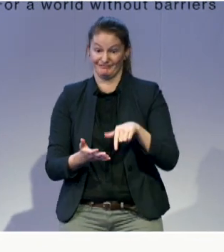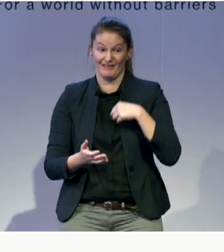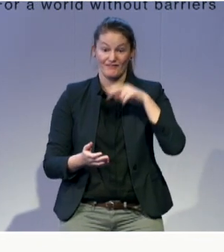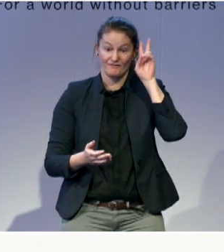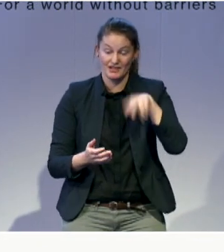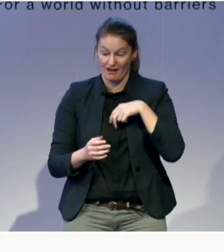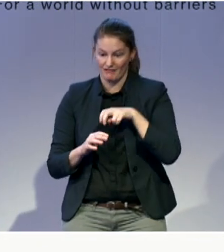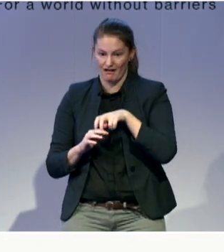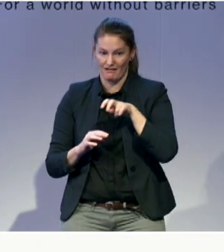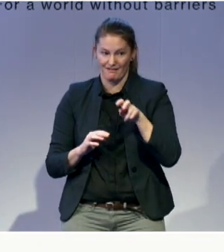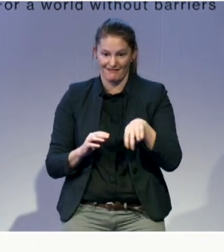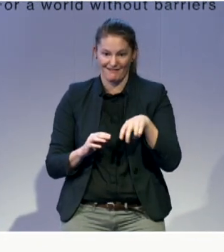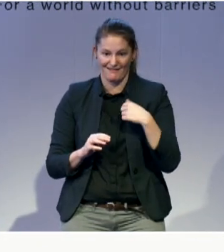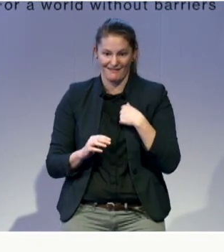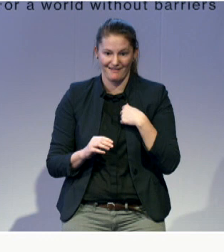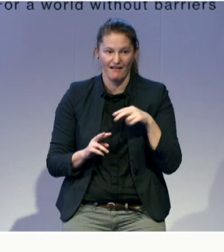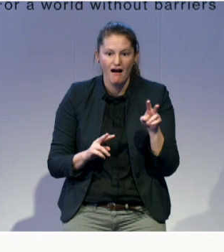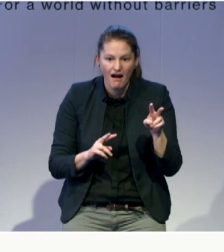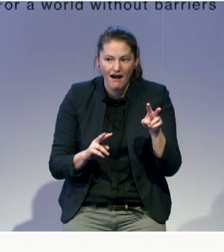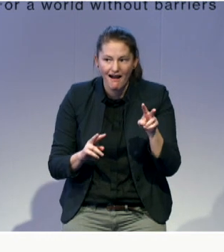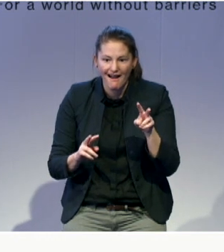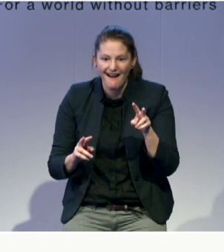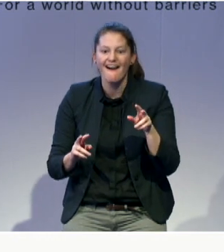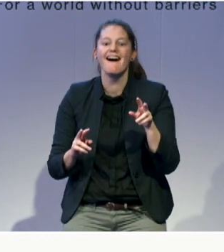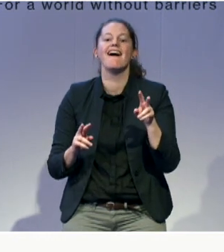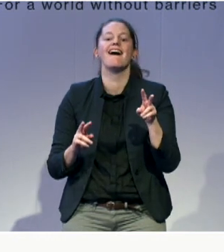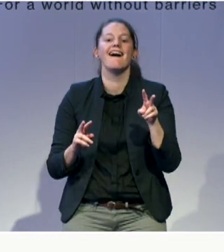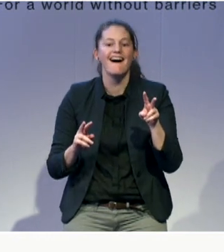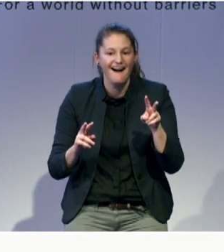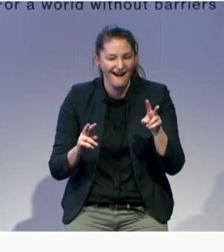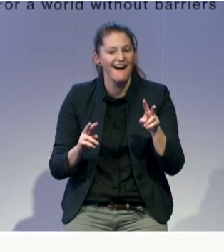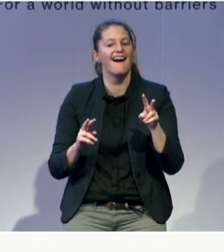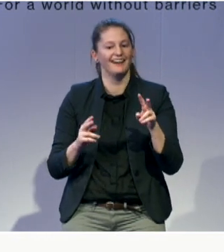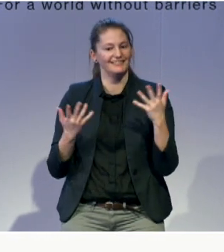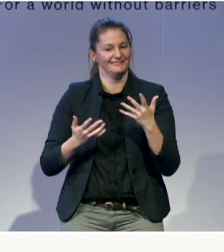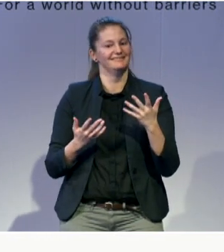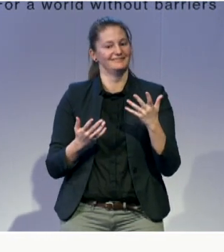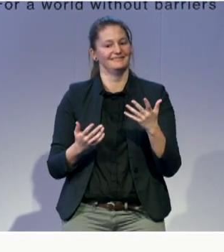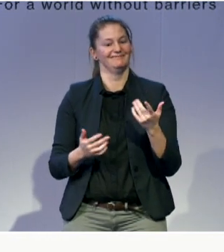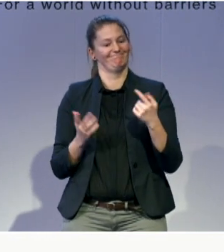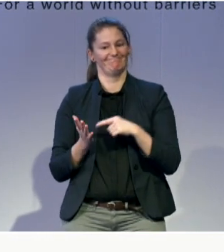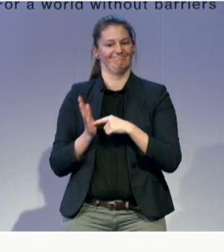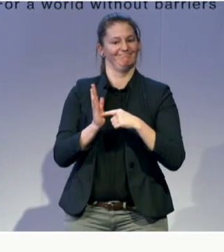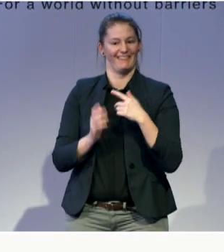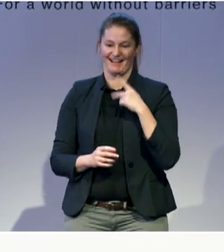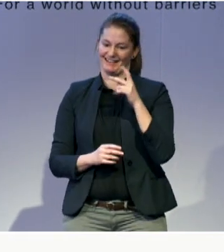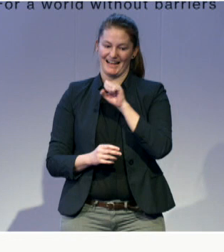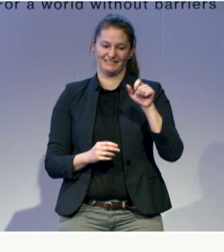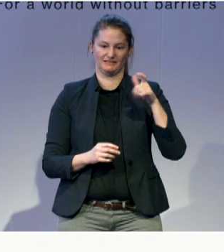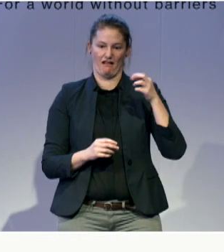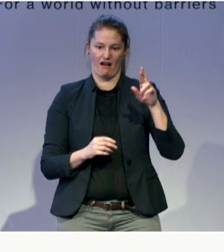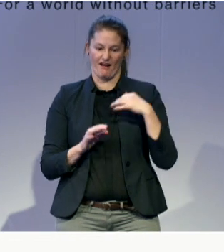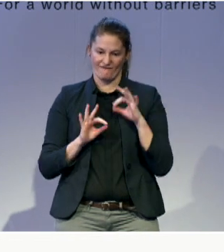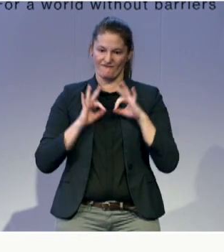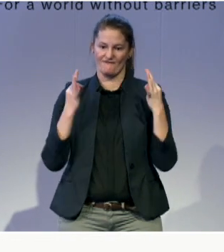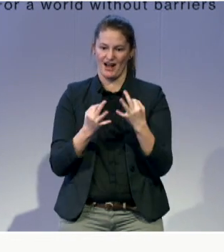And then I came here to this conference, and I must say, I'm just in awe of every one of you.